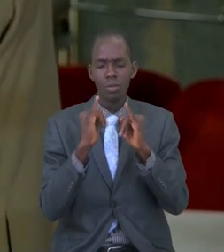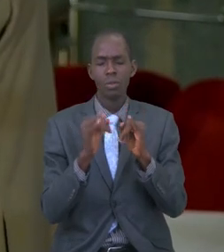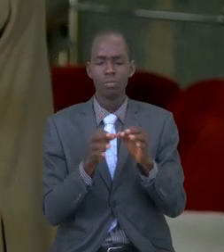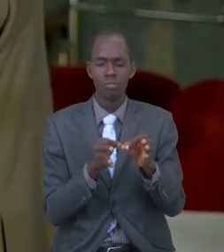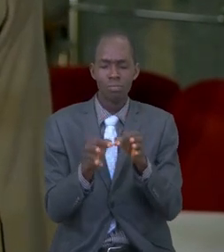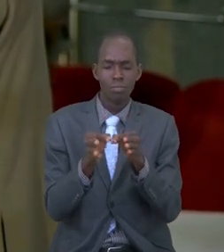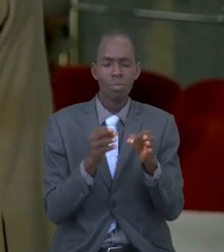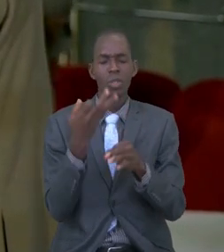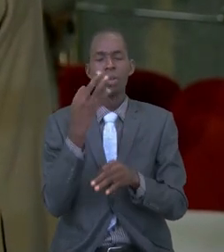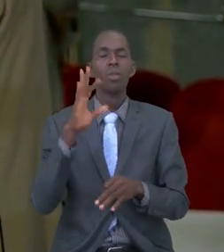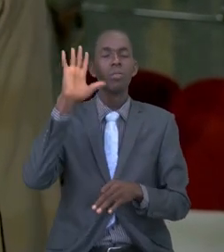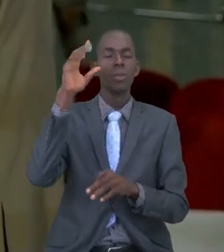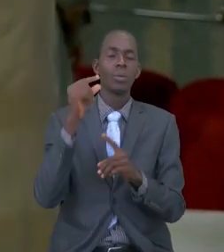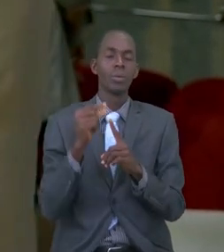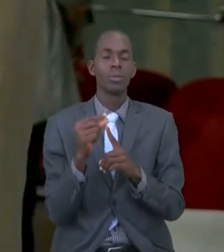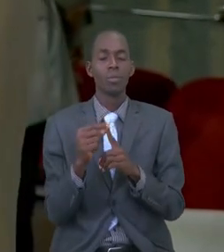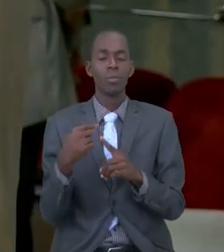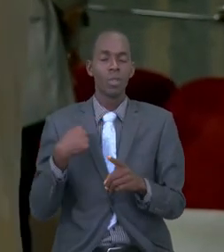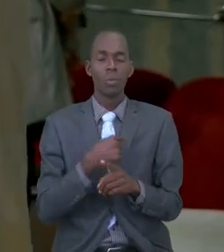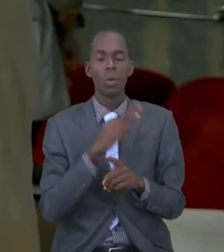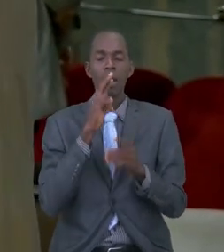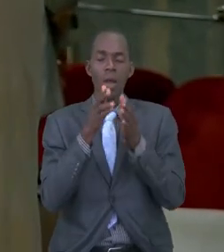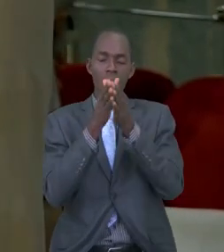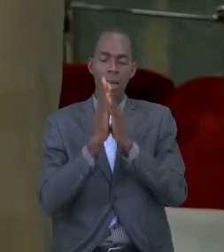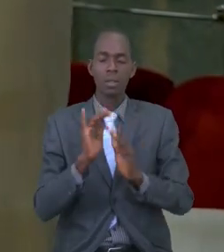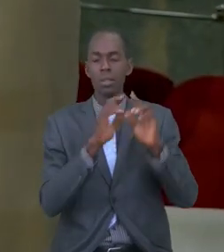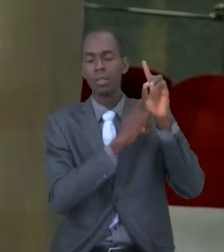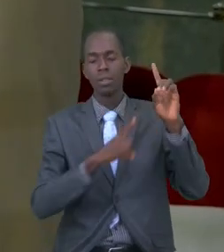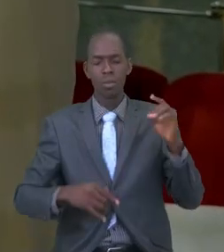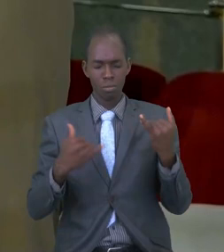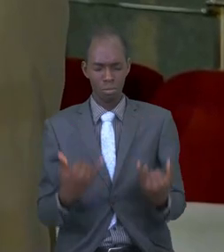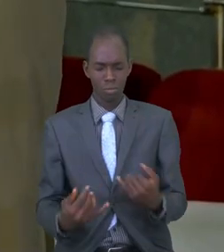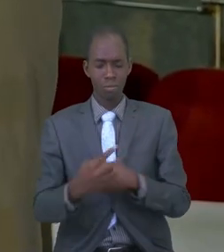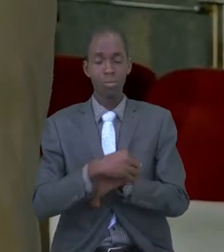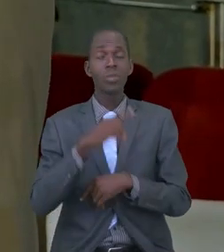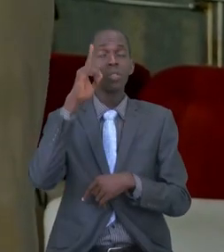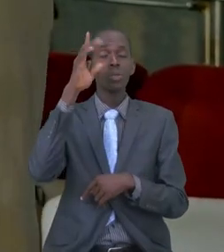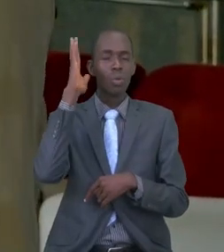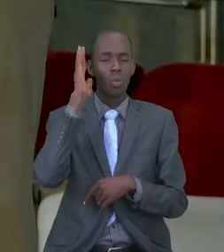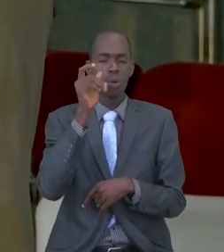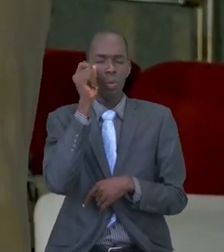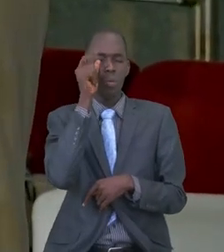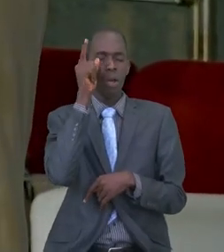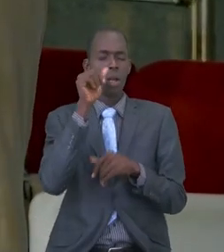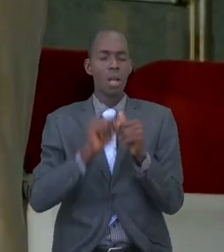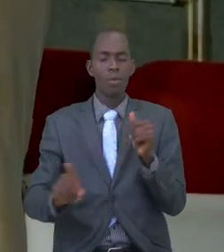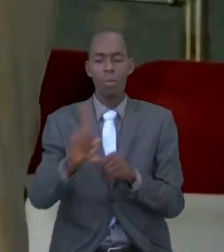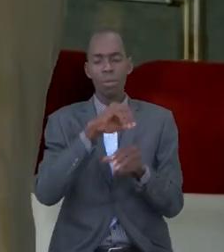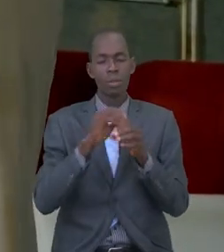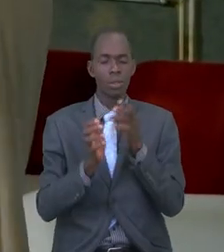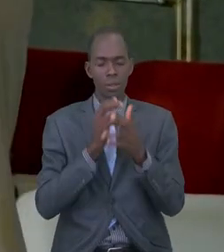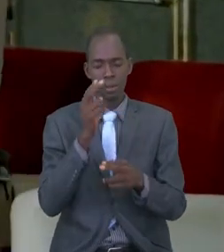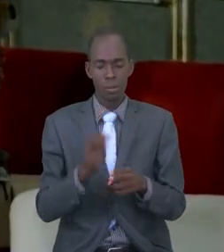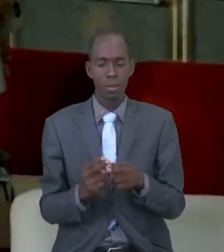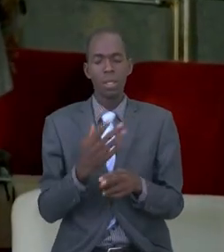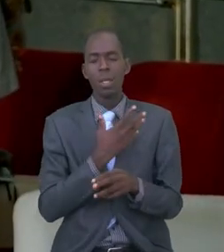exposition of your word. We're asking, Lord, today, you wake up everyone.